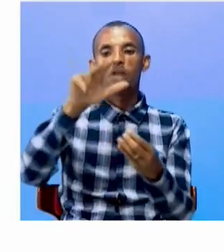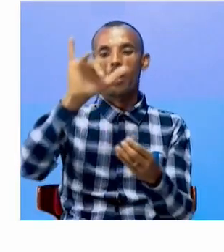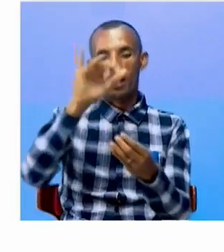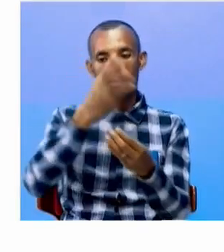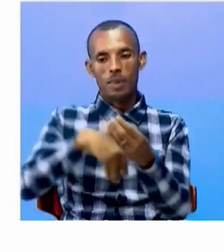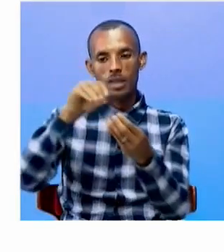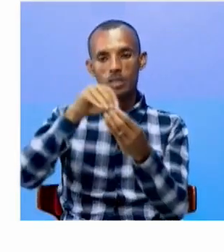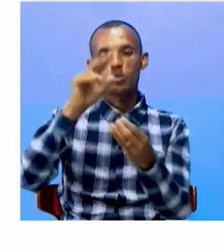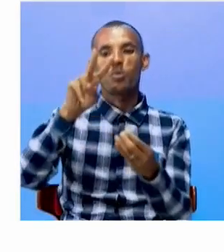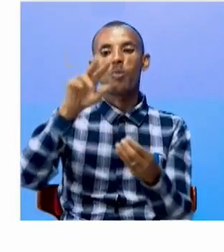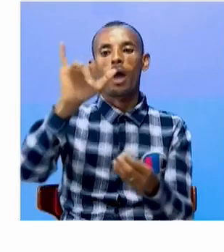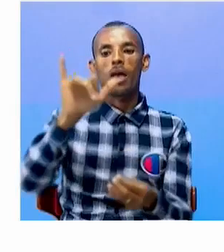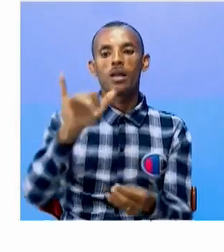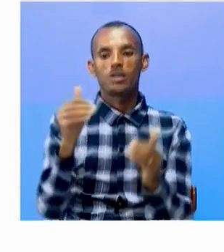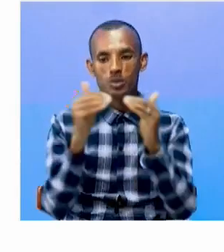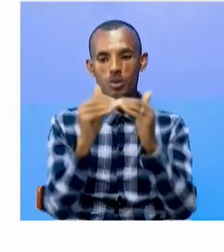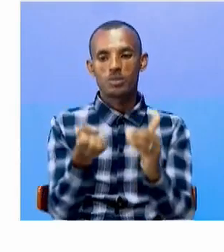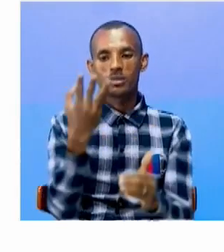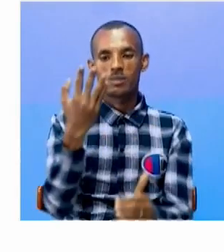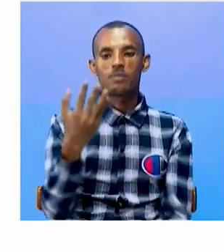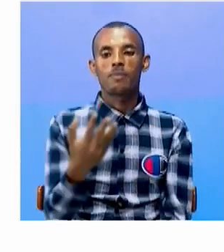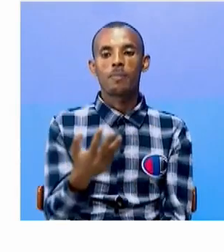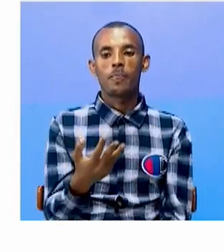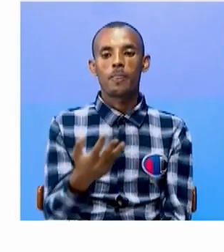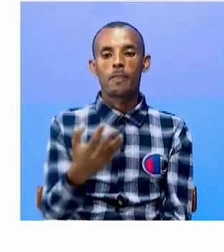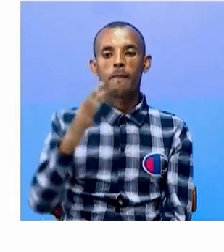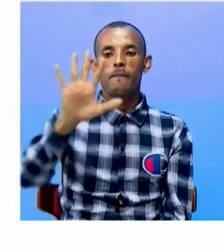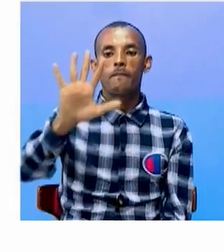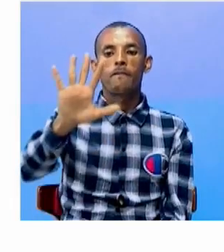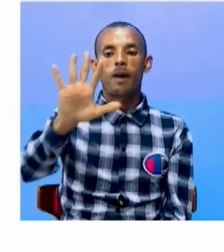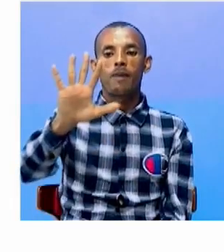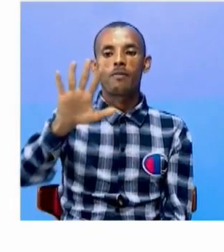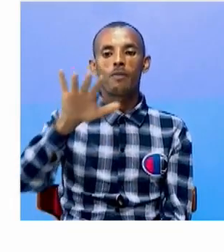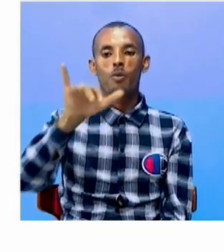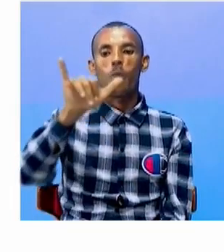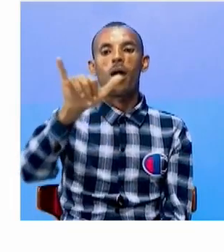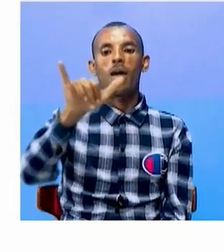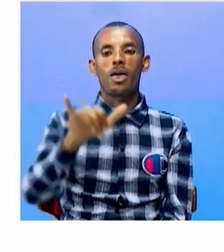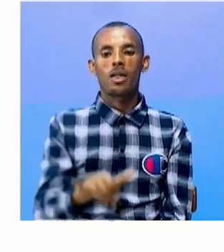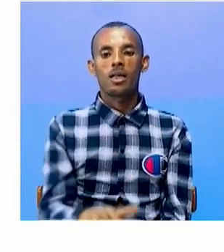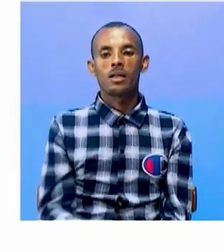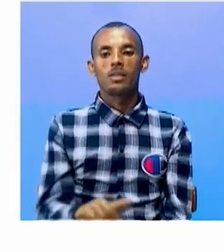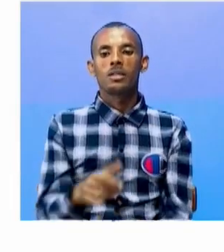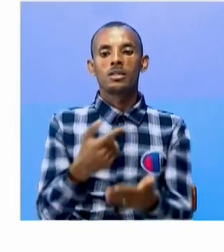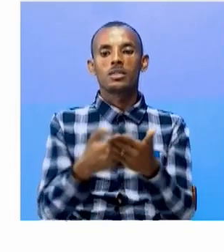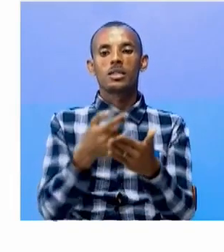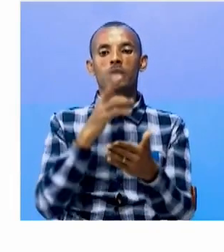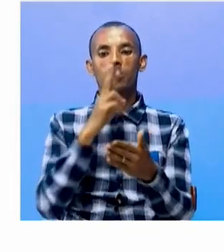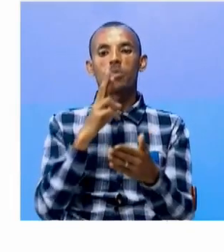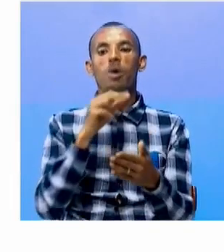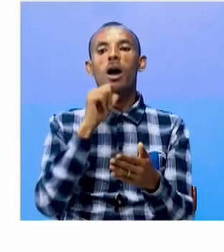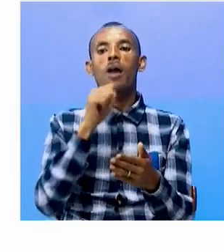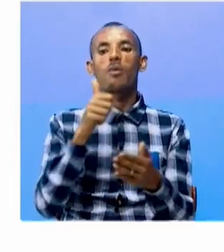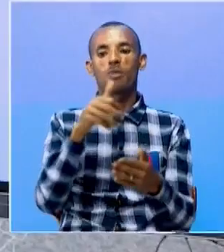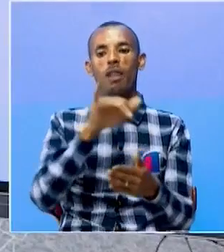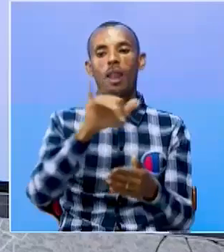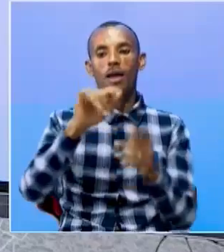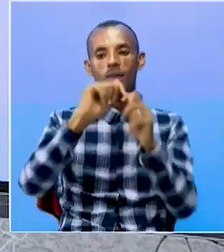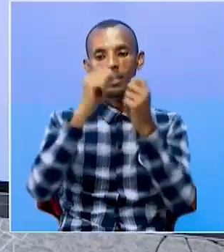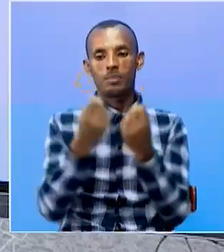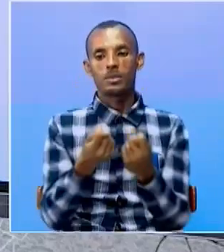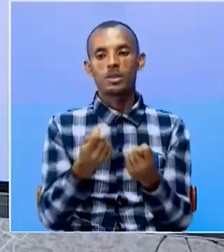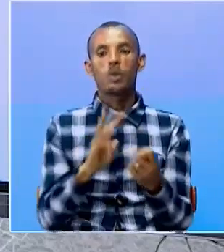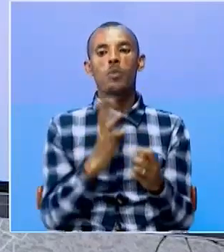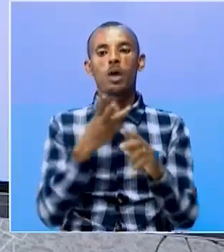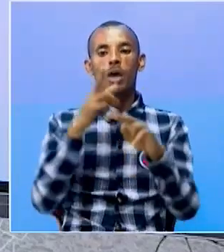3y plus 2y gives you what? It is 5y. These two are not like, so we leave the answer as